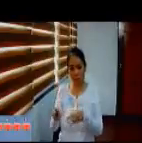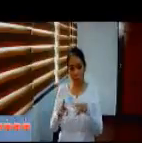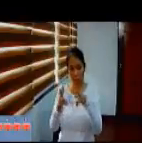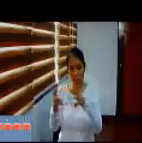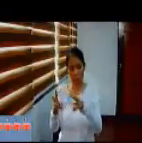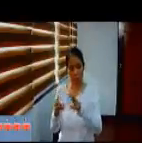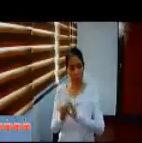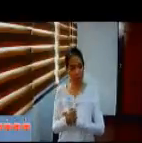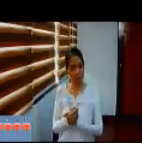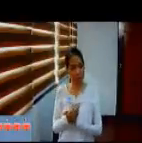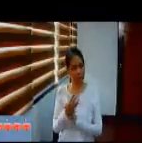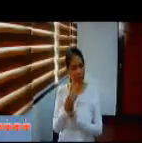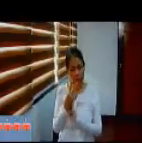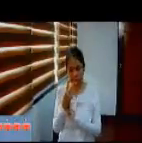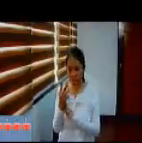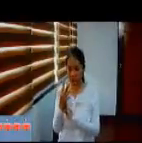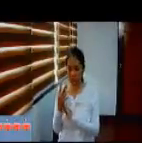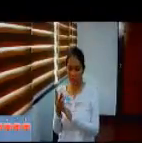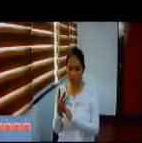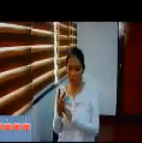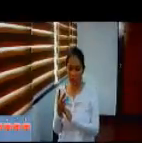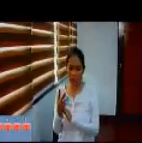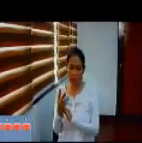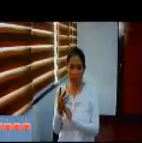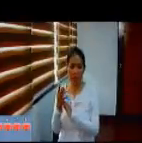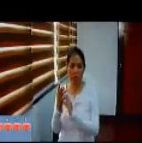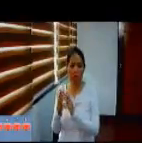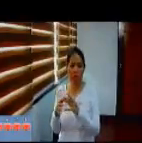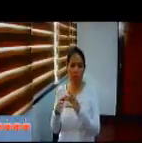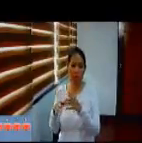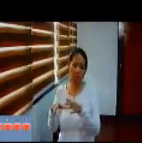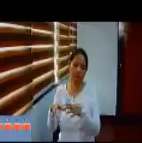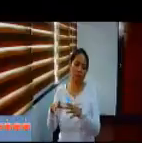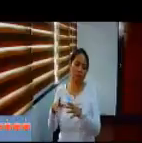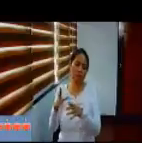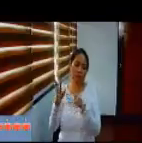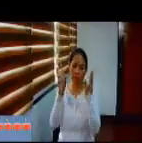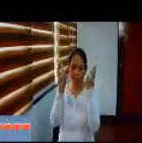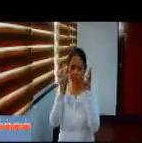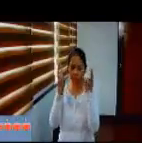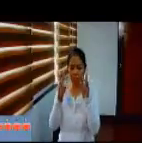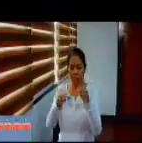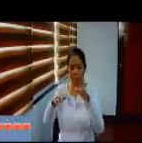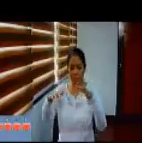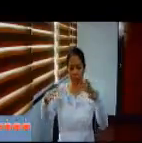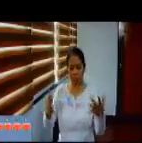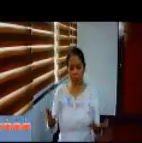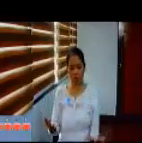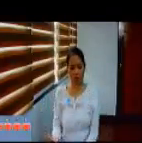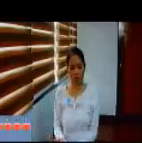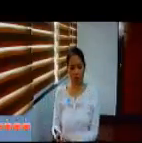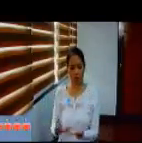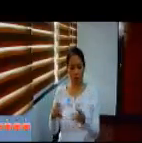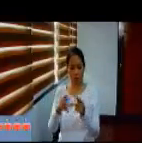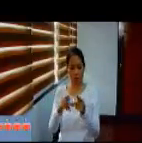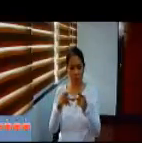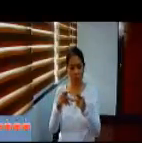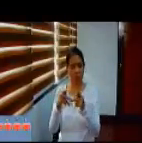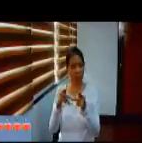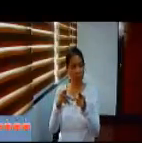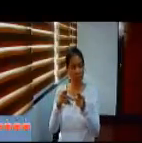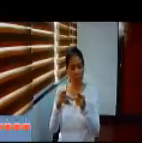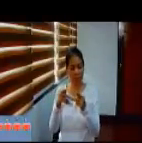yung vegetables nilalagay nila sa garbage bag na black. Baka dapat siguro lecturean natin yung mga naglalagay nung, kasi yung